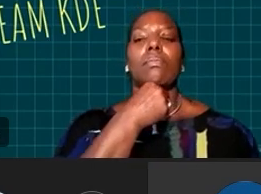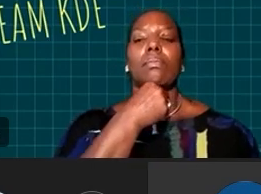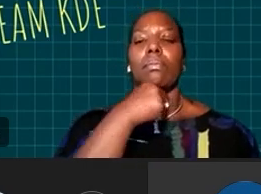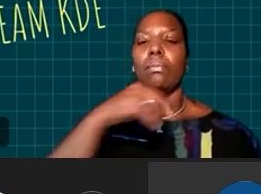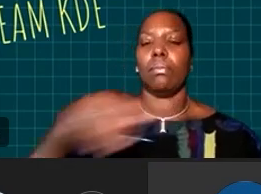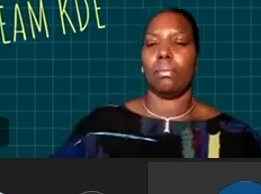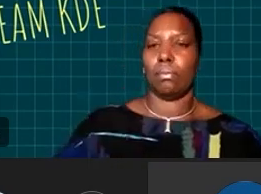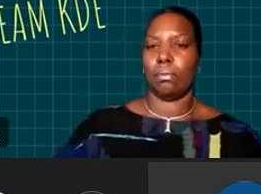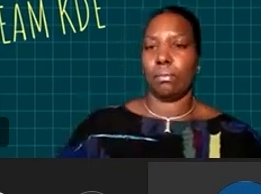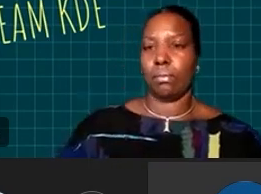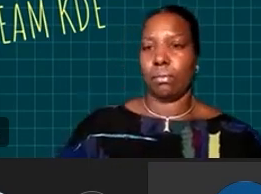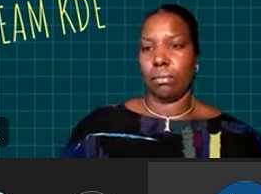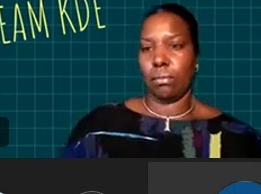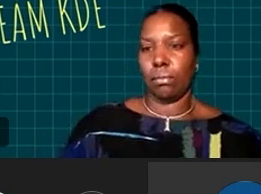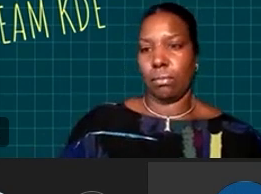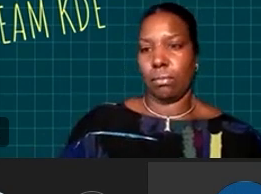project,